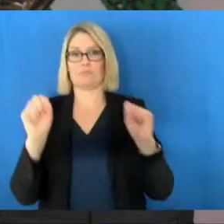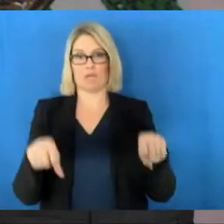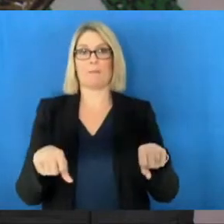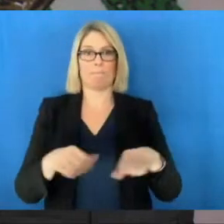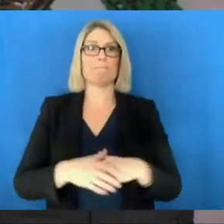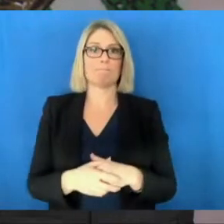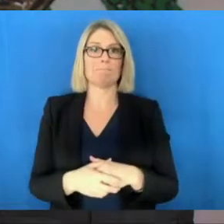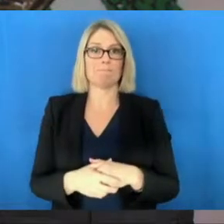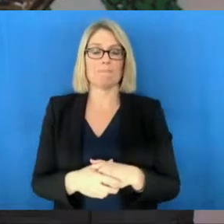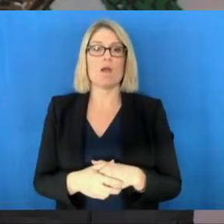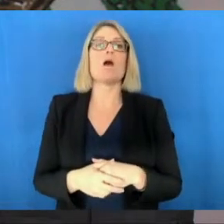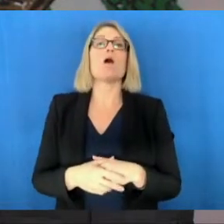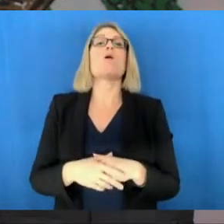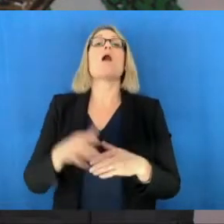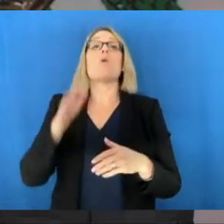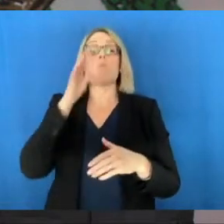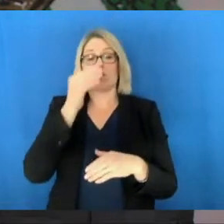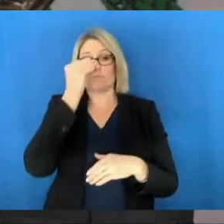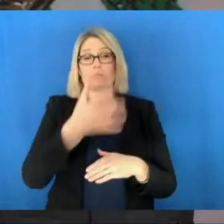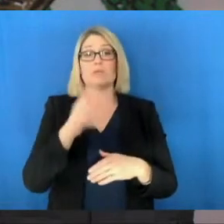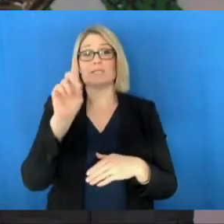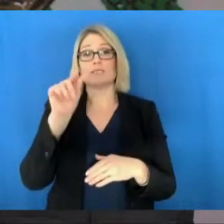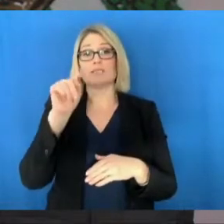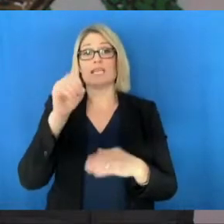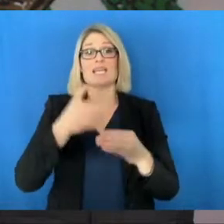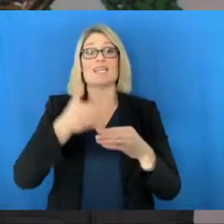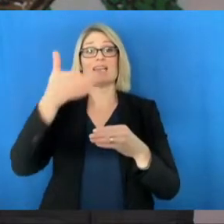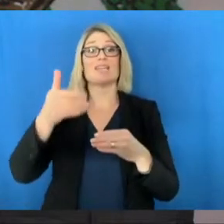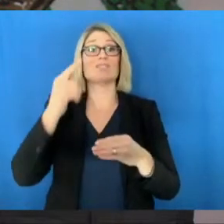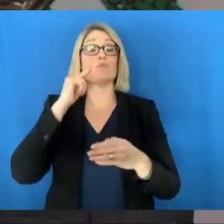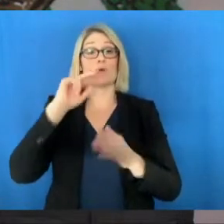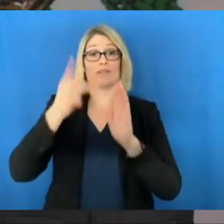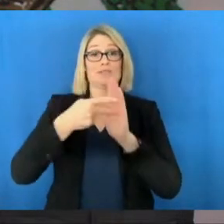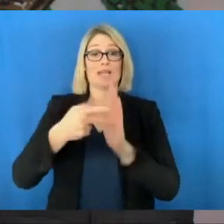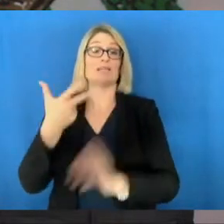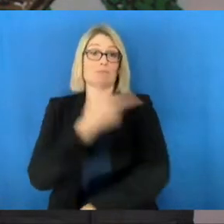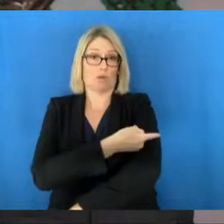receive a reminder of their second dose appointment and be on their way.